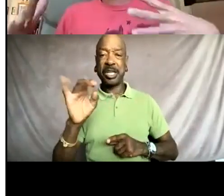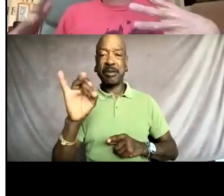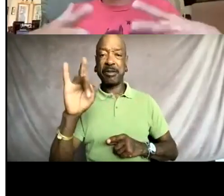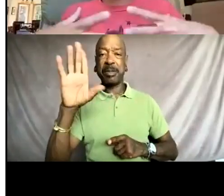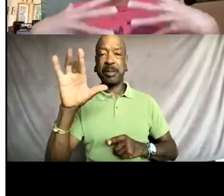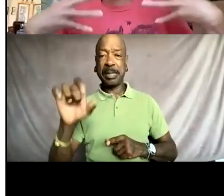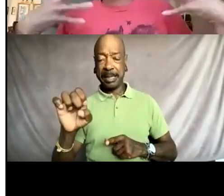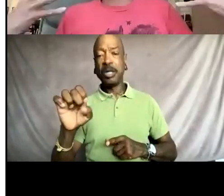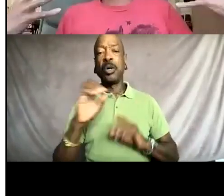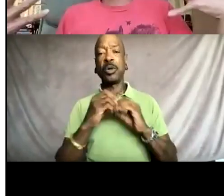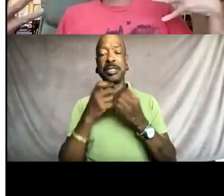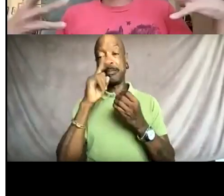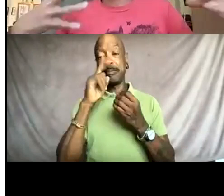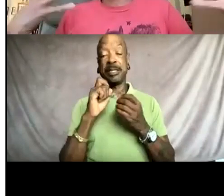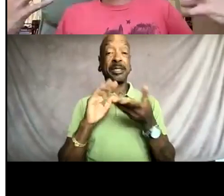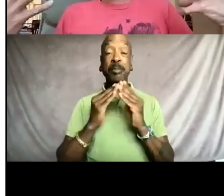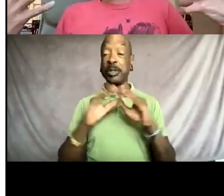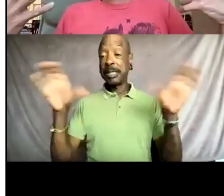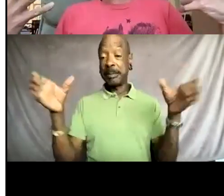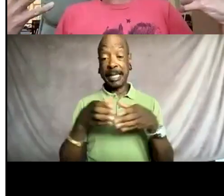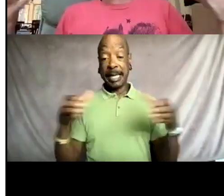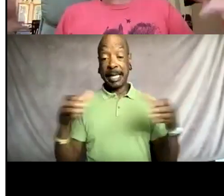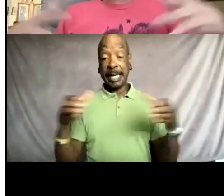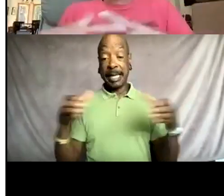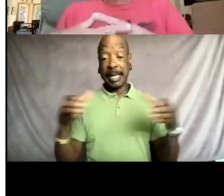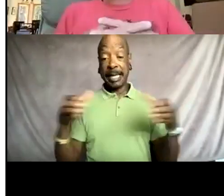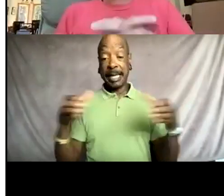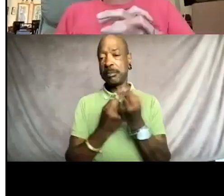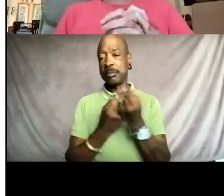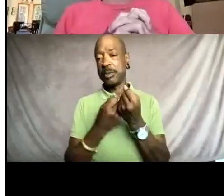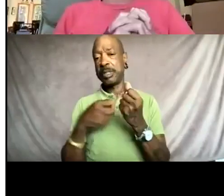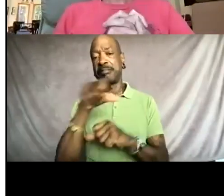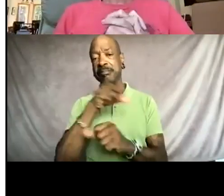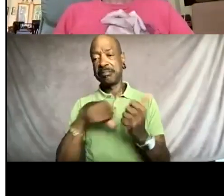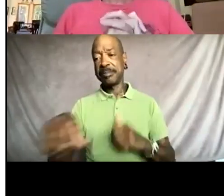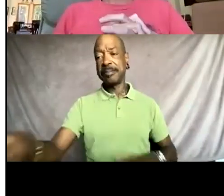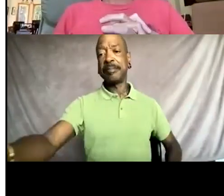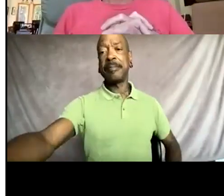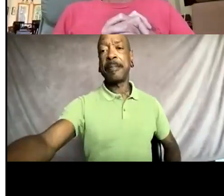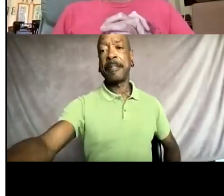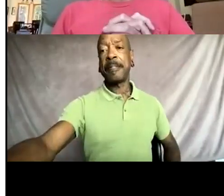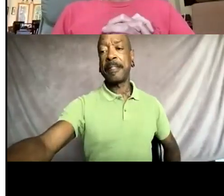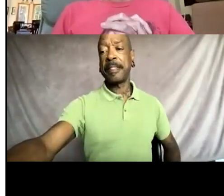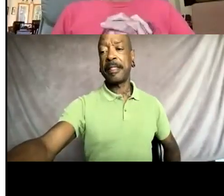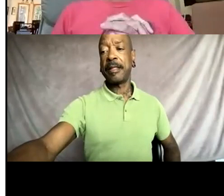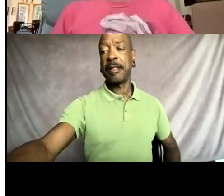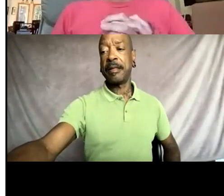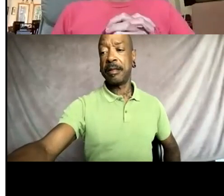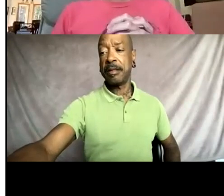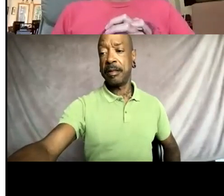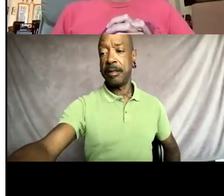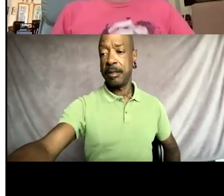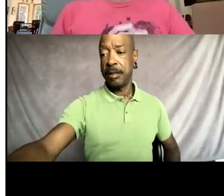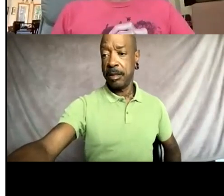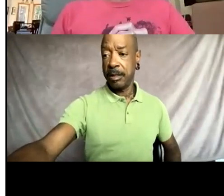to provide for themselves in very, very cooperative ways. And so